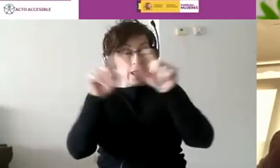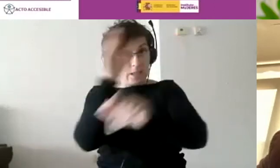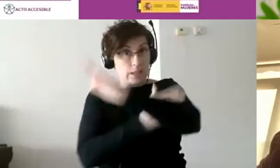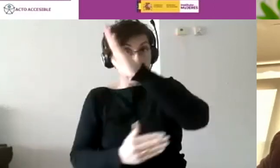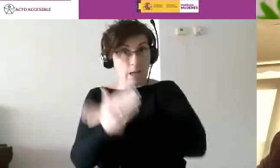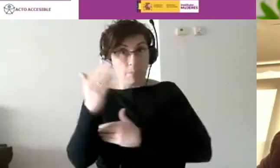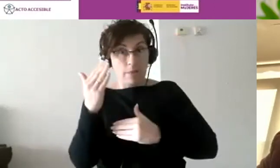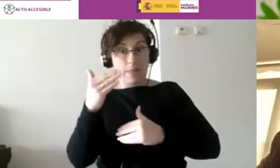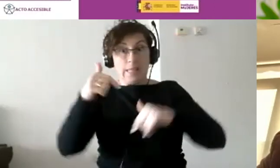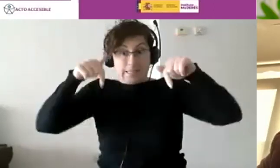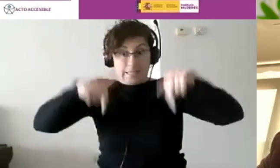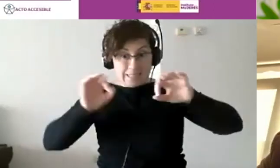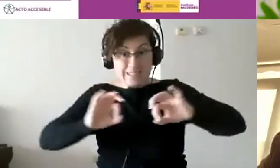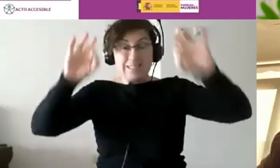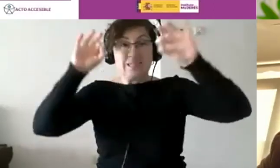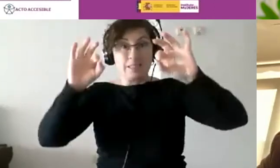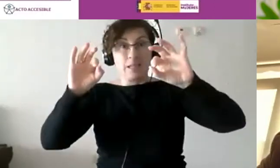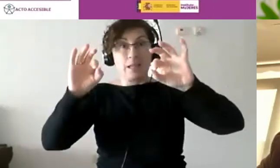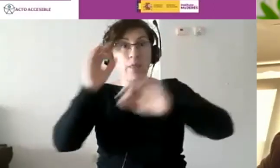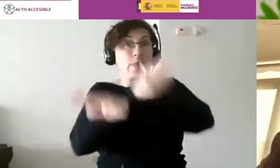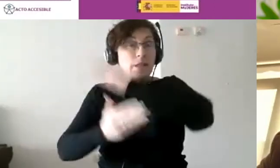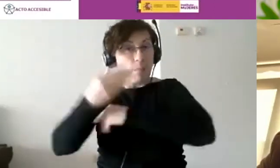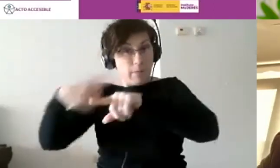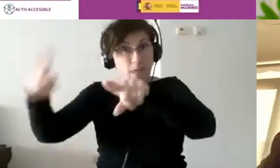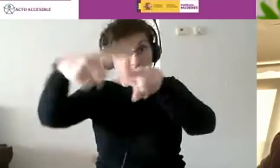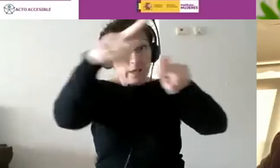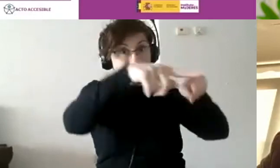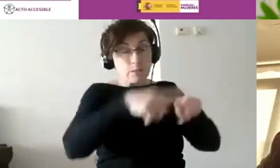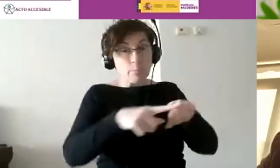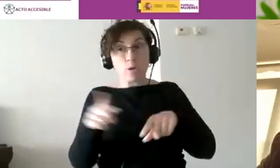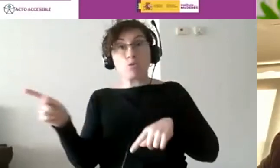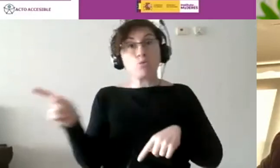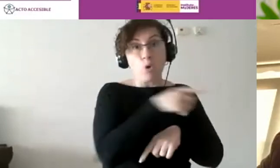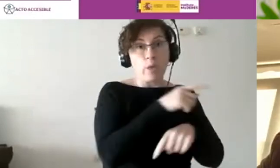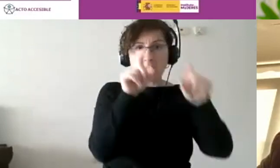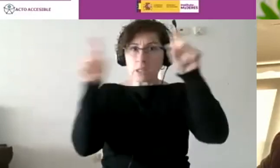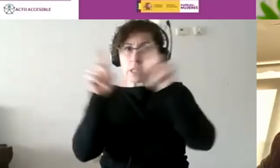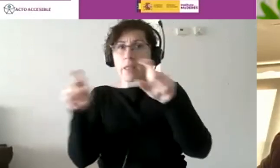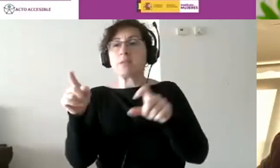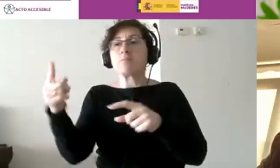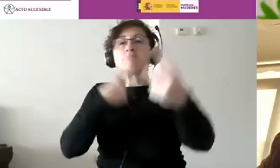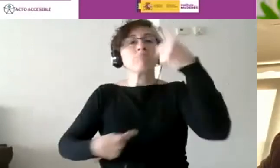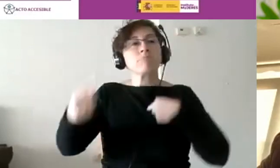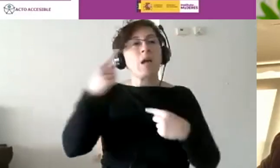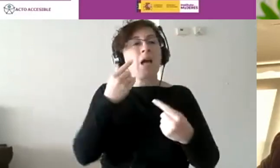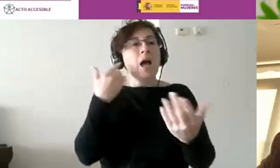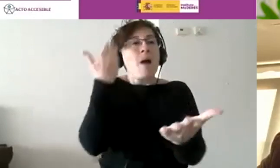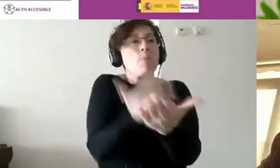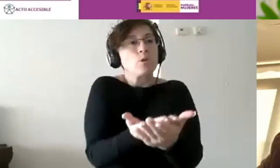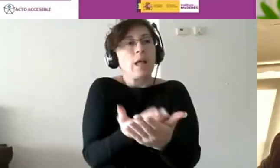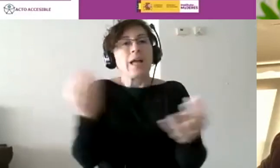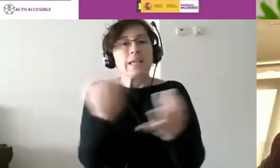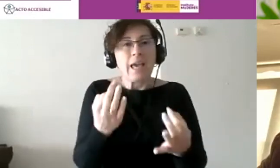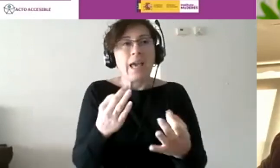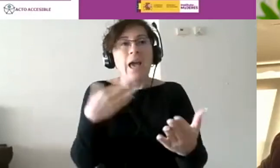different disabilities they might face, the different types of disabilities. All the organizations have informed us